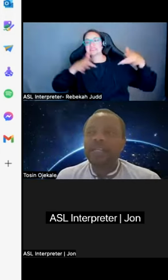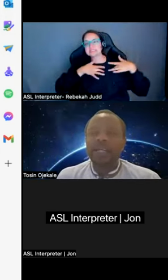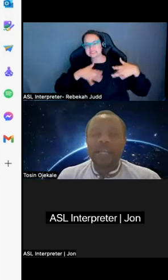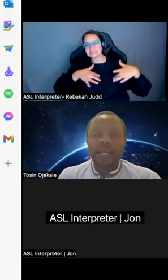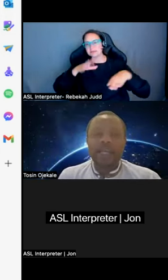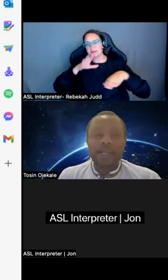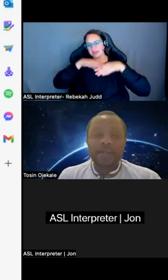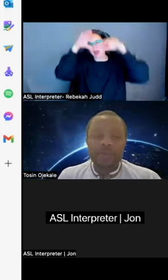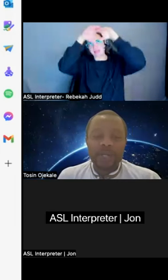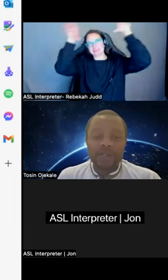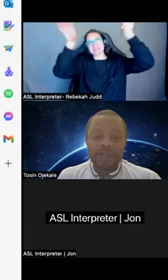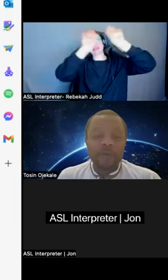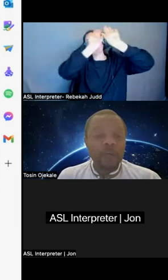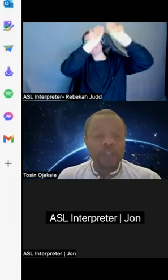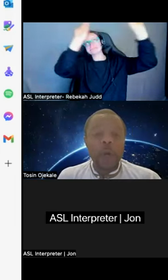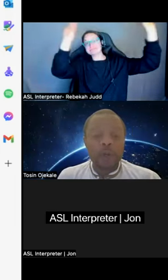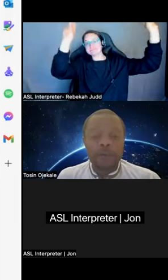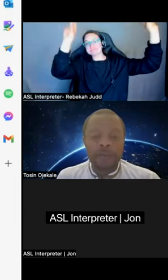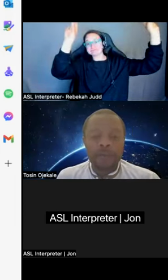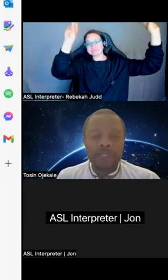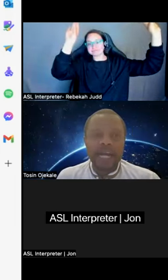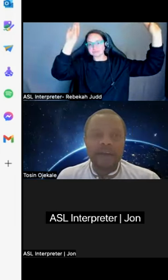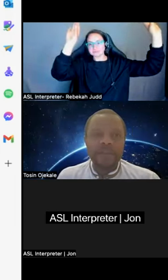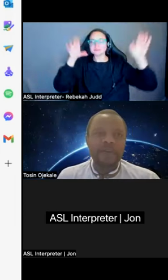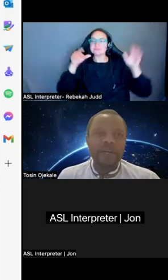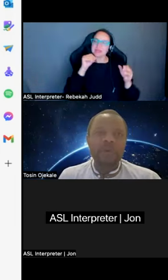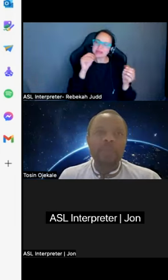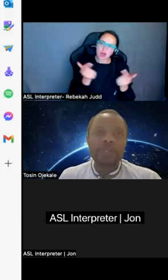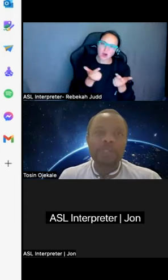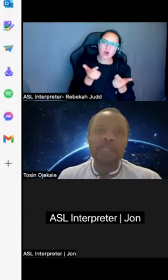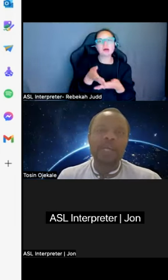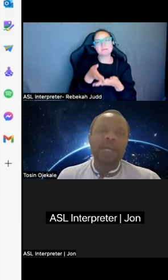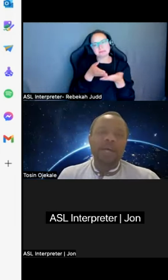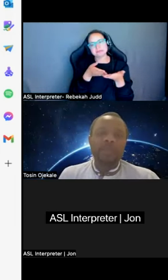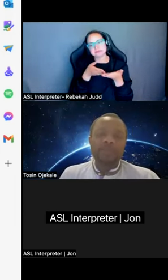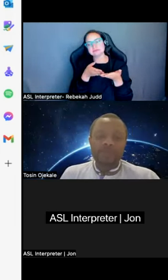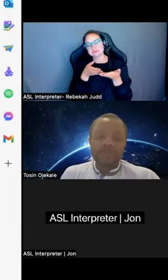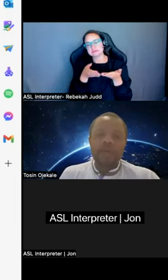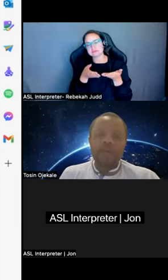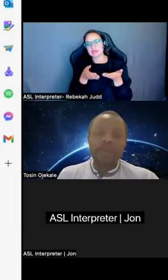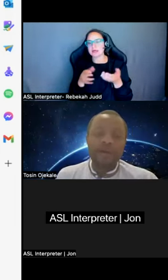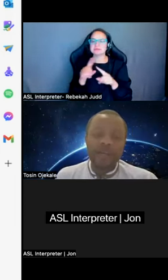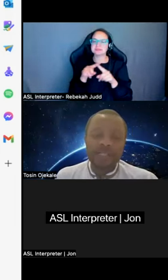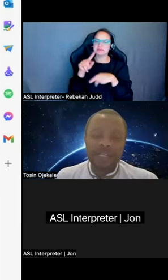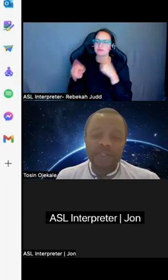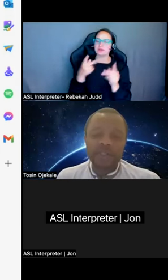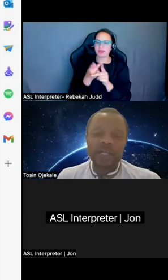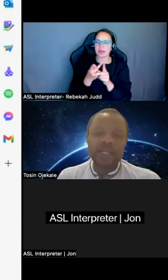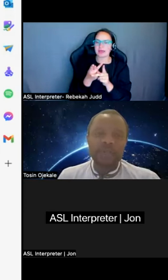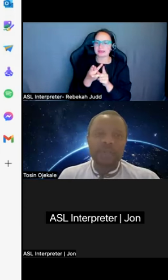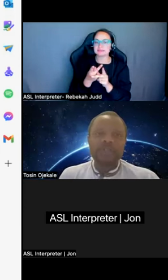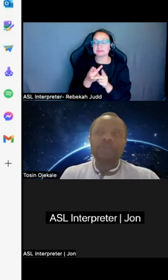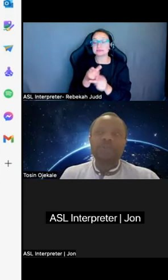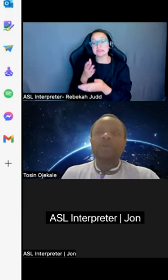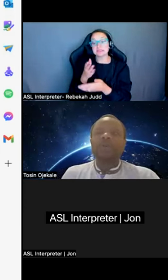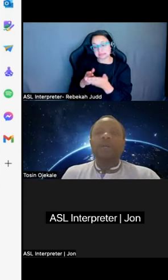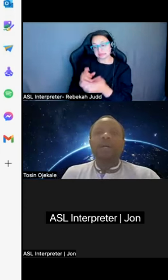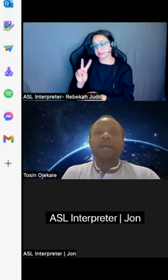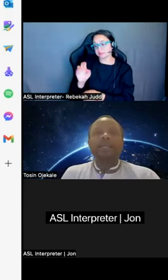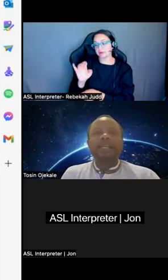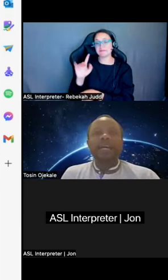ceiling. Not all of them, they have different purposes, but some of them are ventilation ducts.